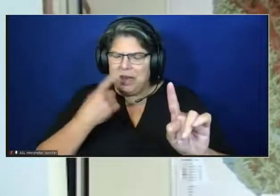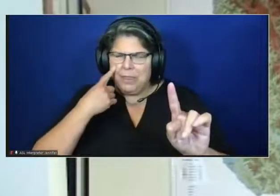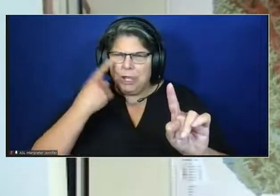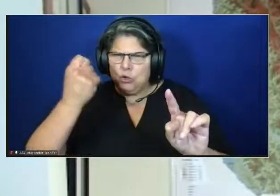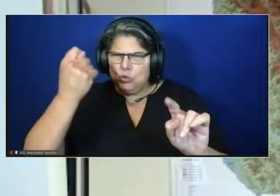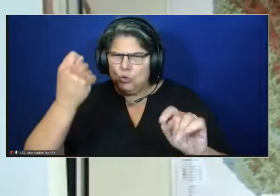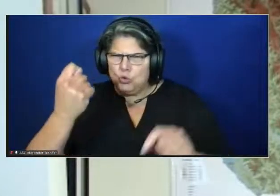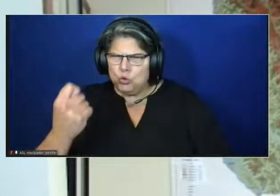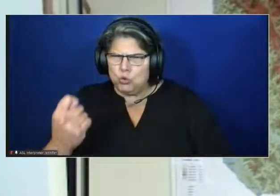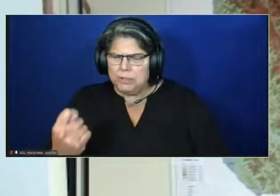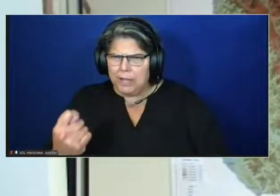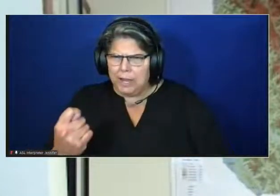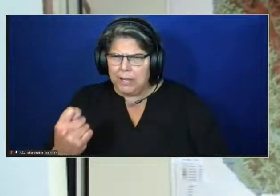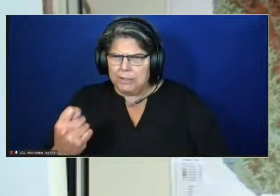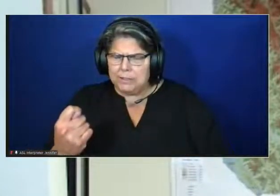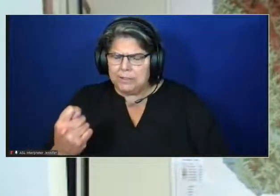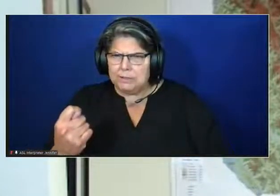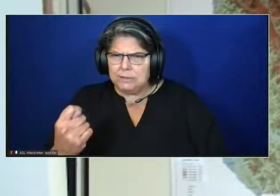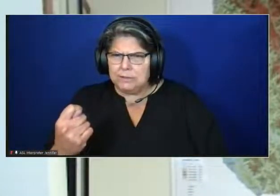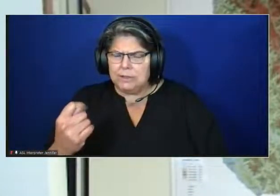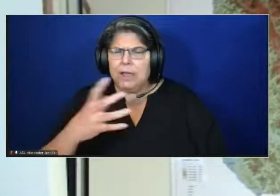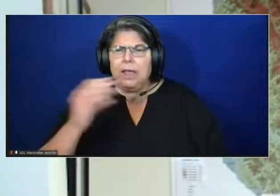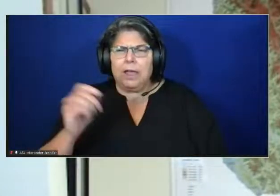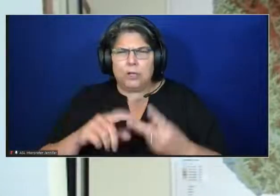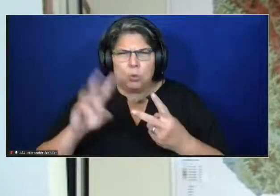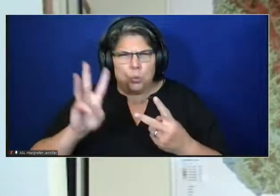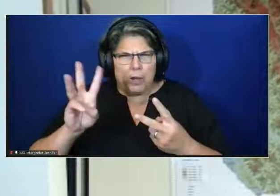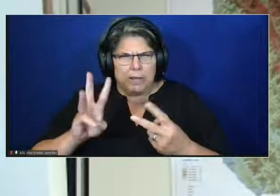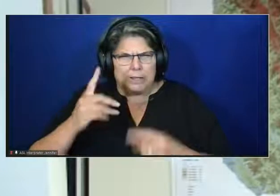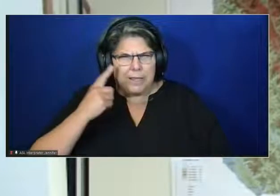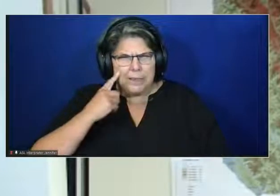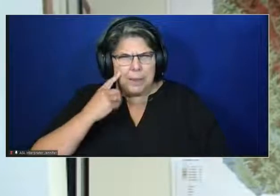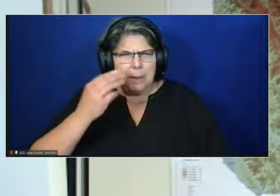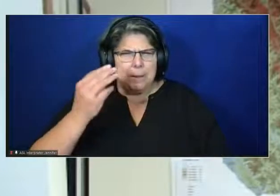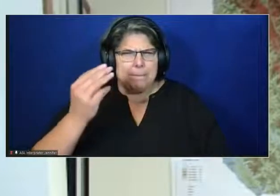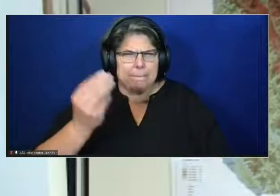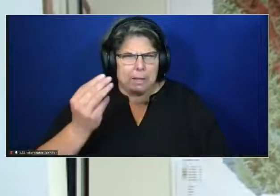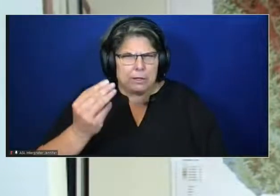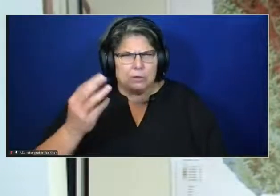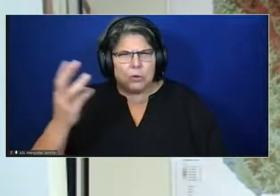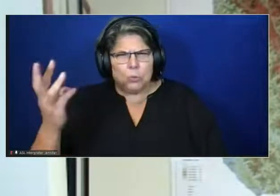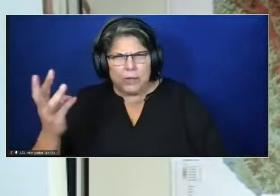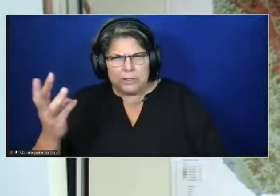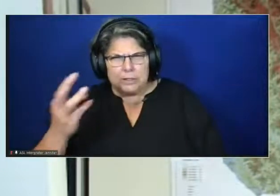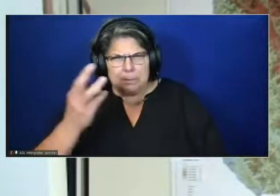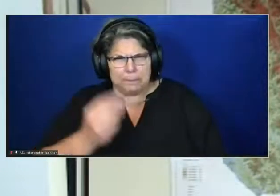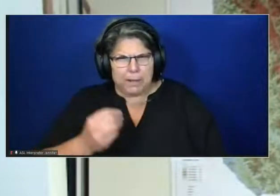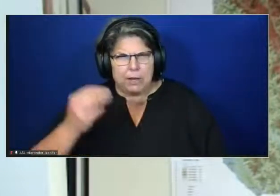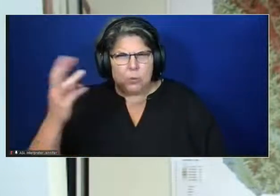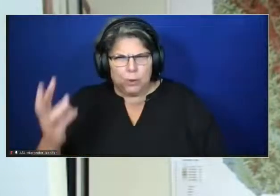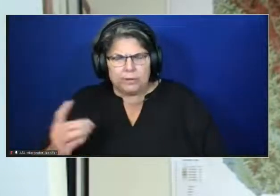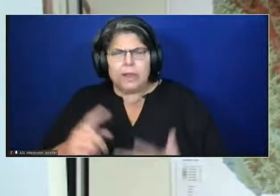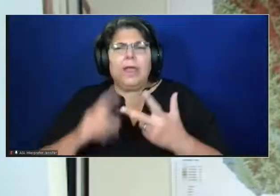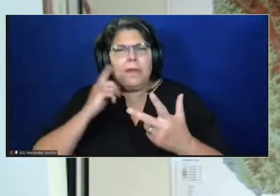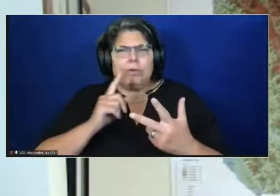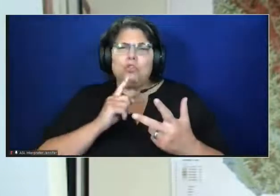Tuesdays, and in Willits, I think is Mondays and Wednesdays, and for sure at the fairgrounds on